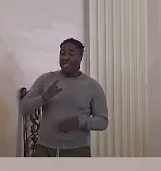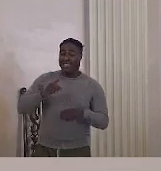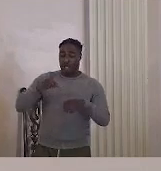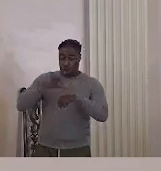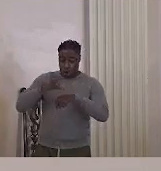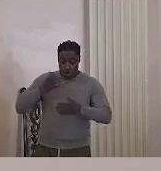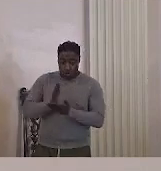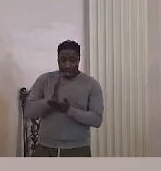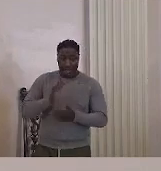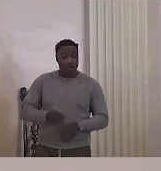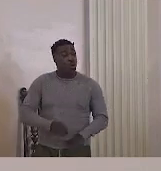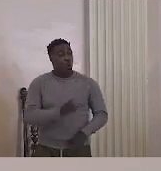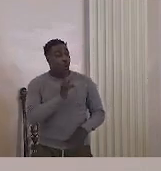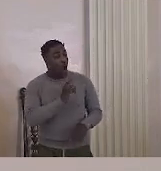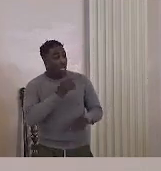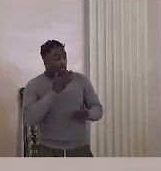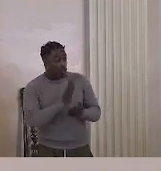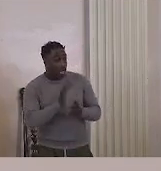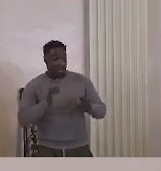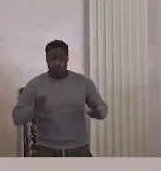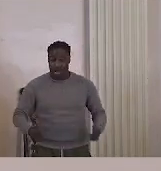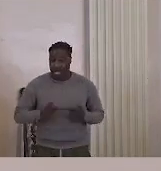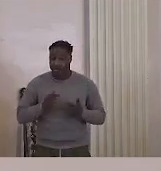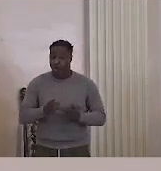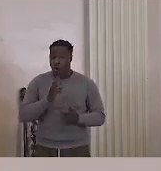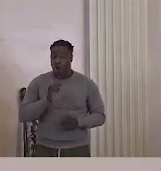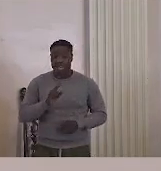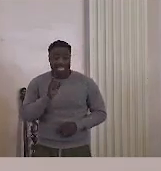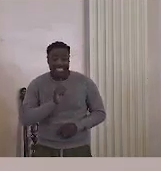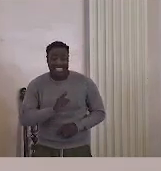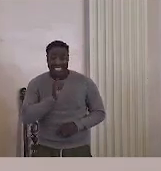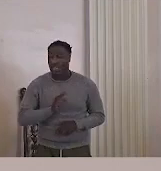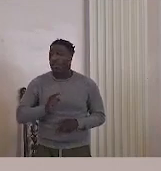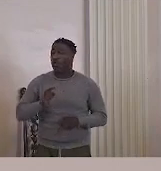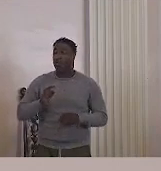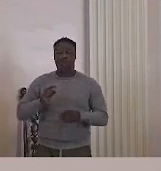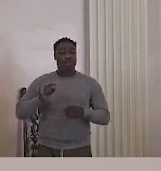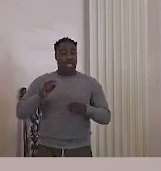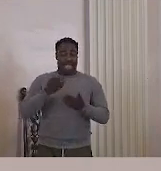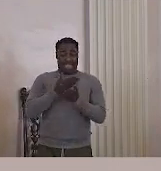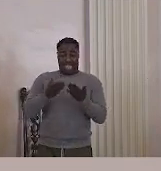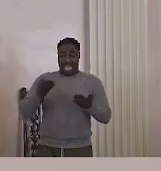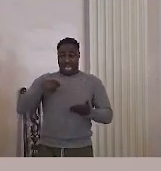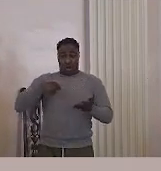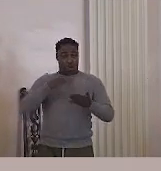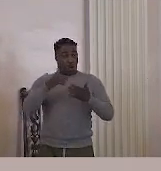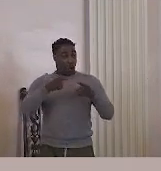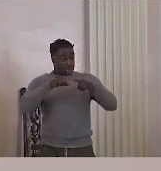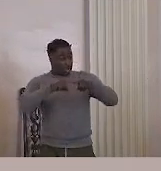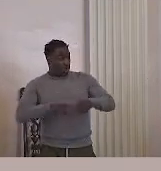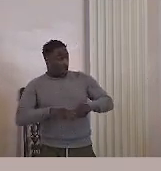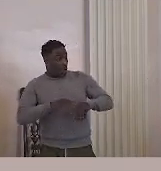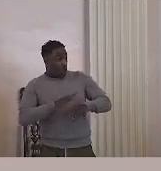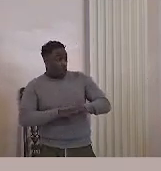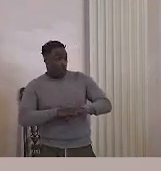right to life. Water is the single enlivening element on which we all depend.